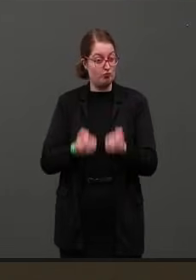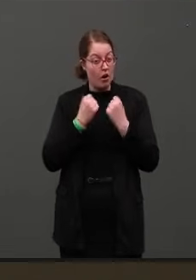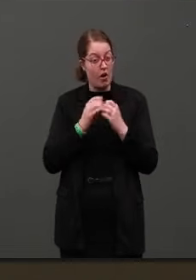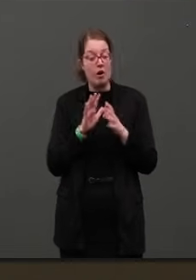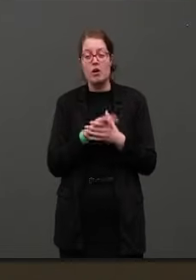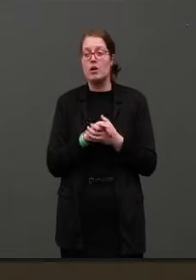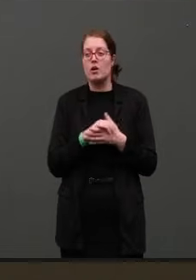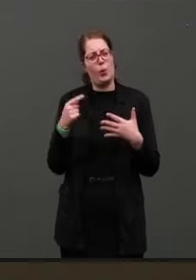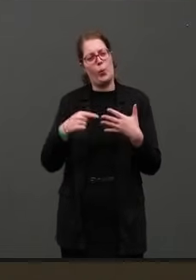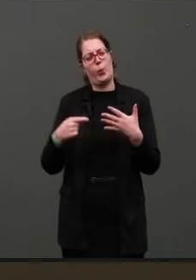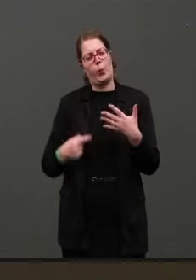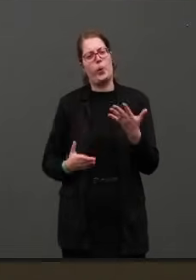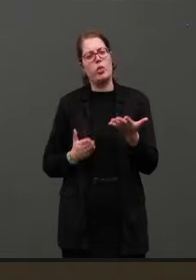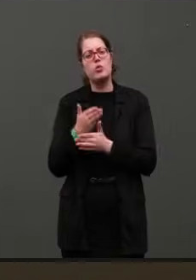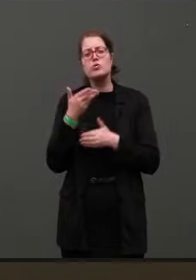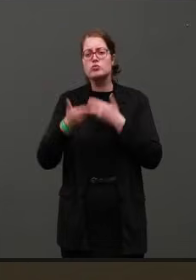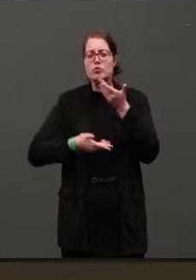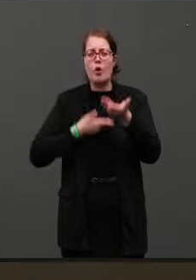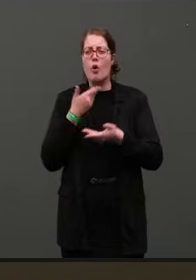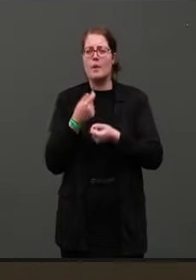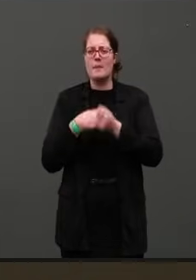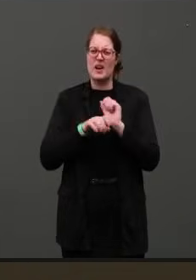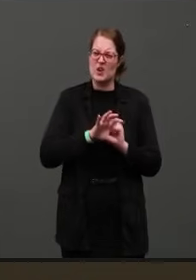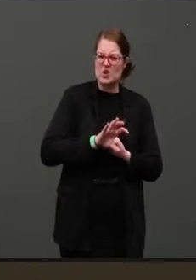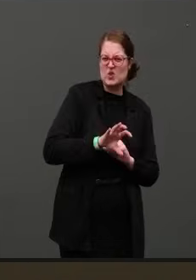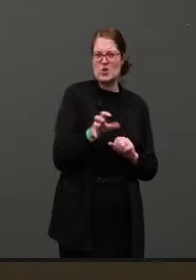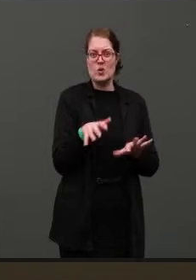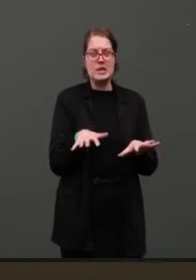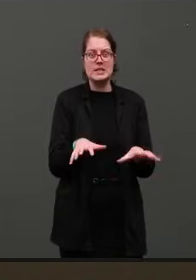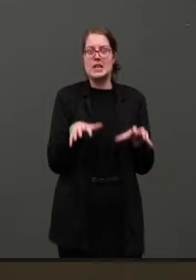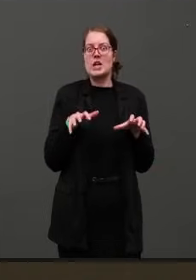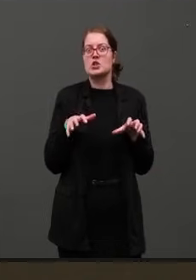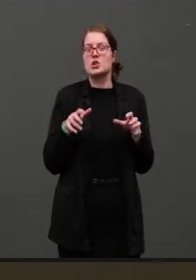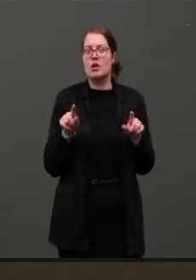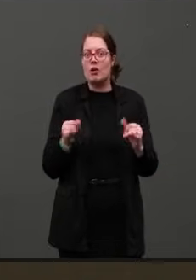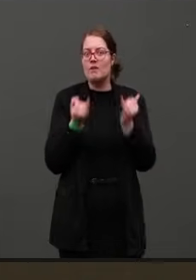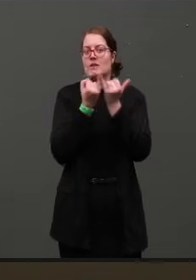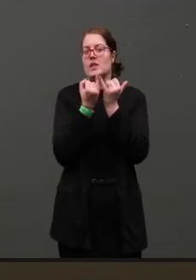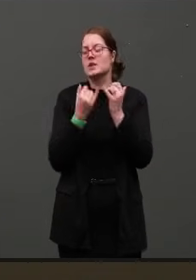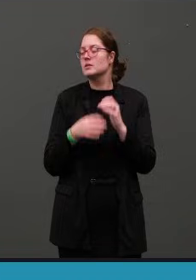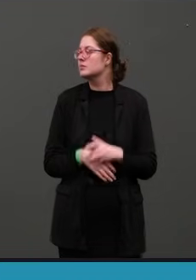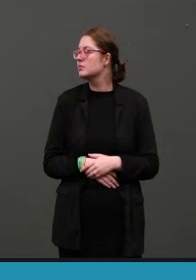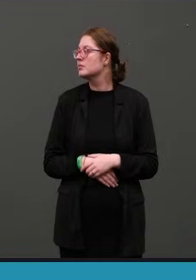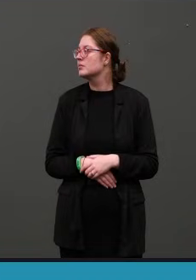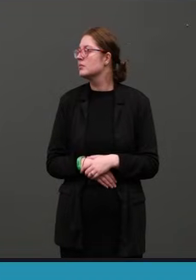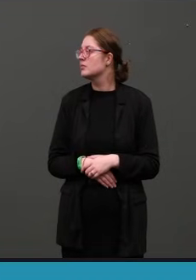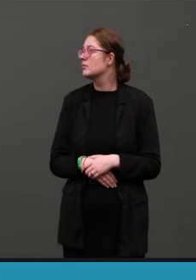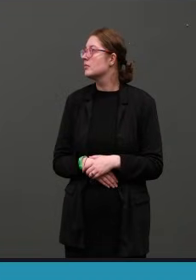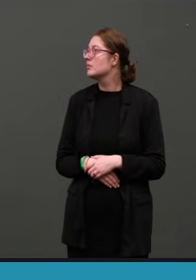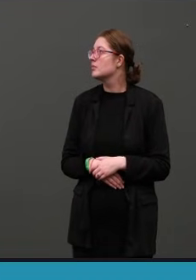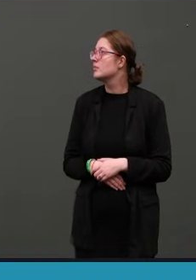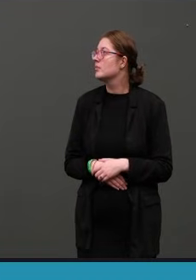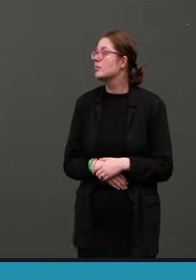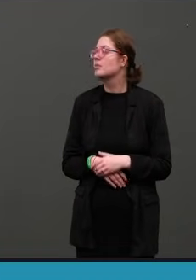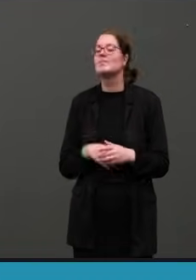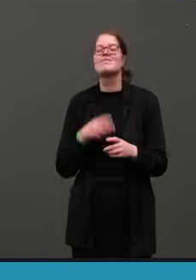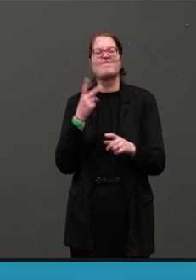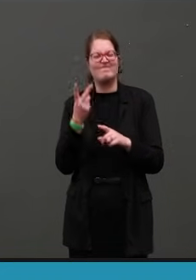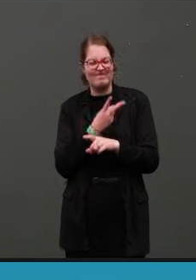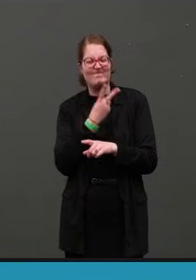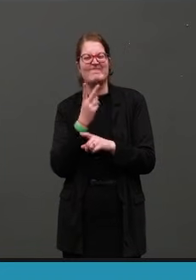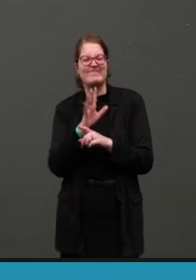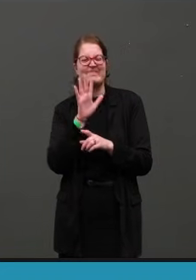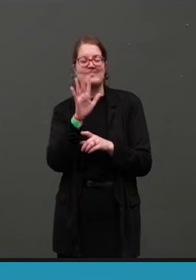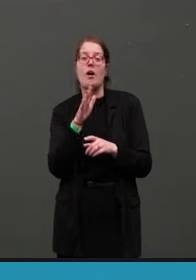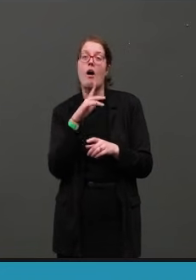story can really ratchet up the tension and the conflict. Just to reiterate this point again, do not make your character